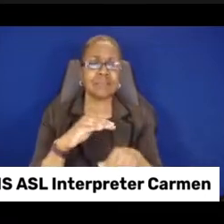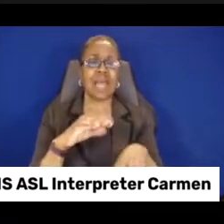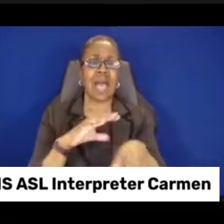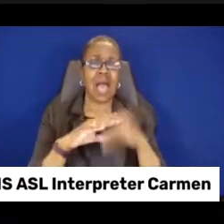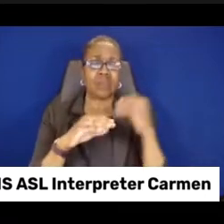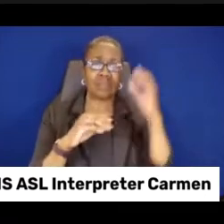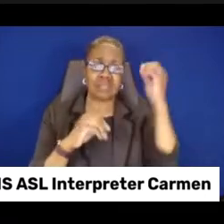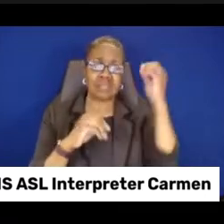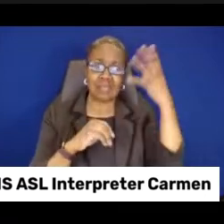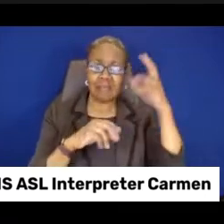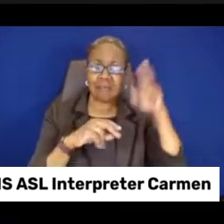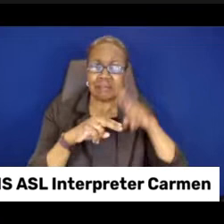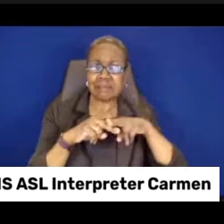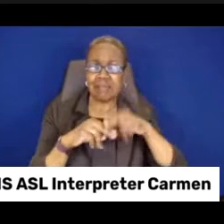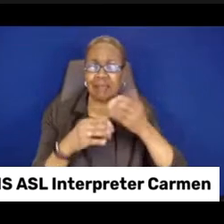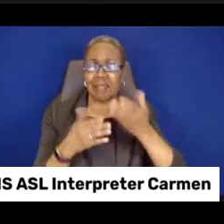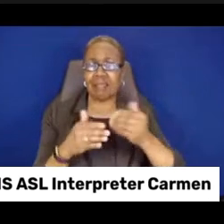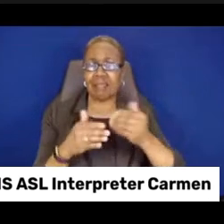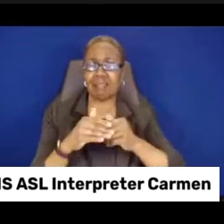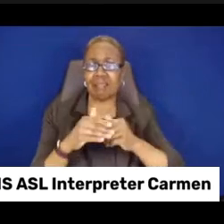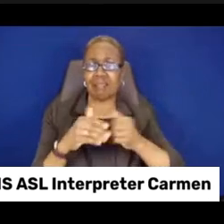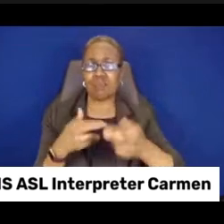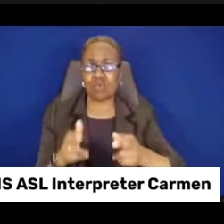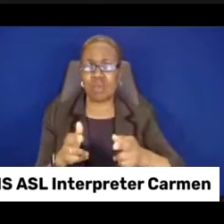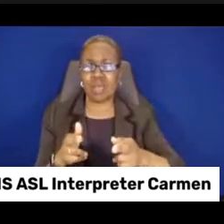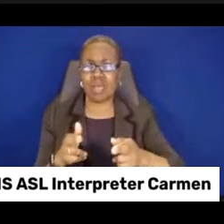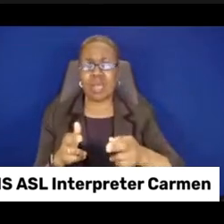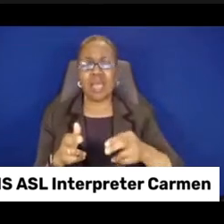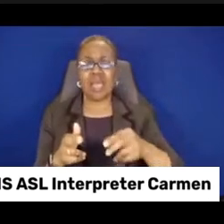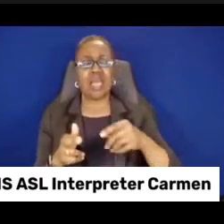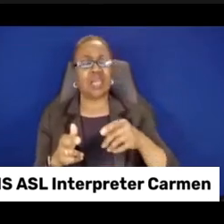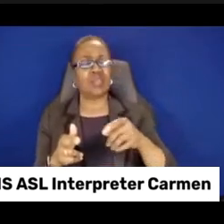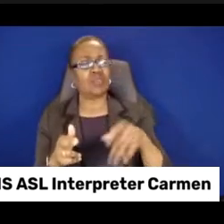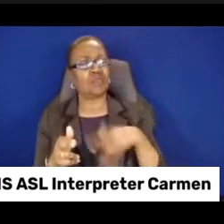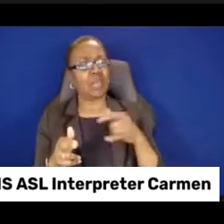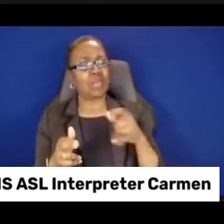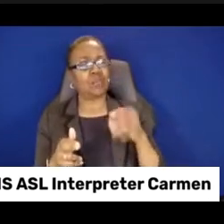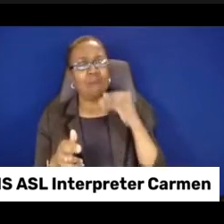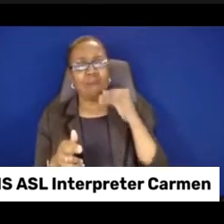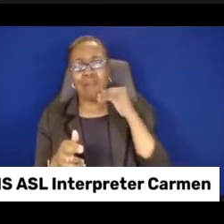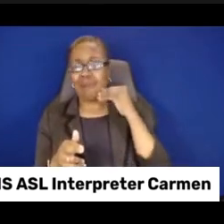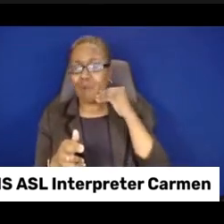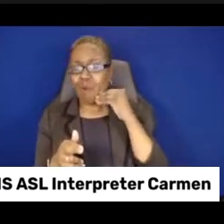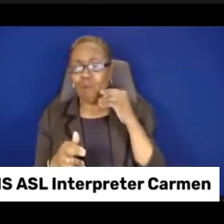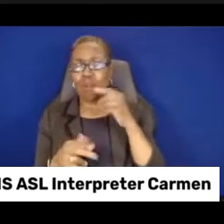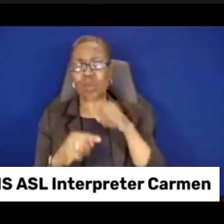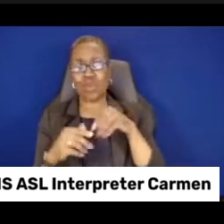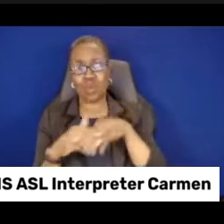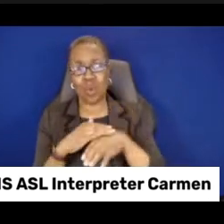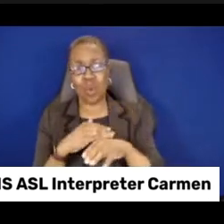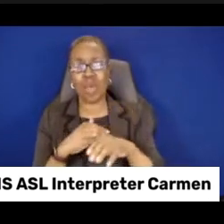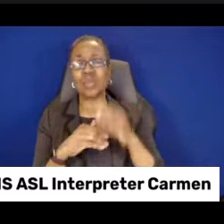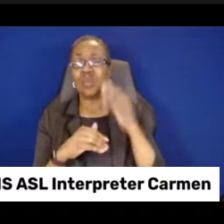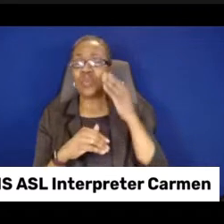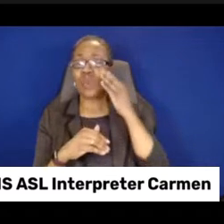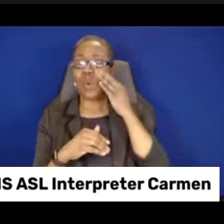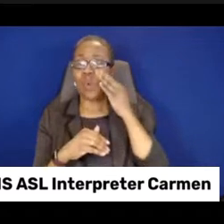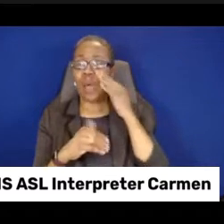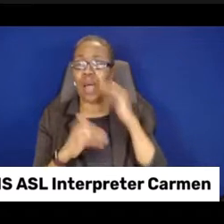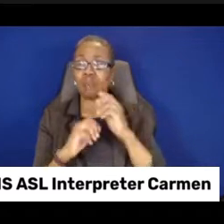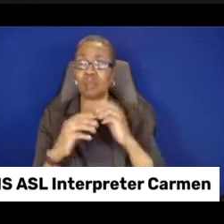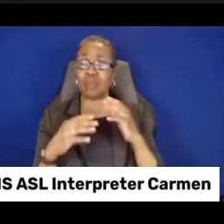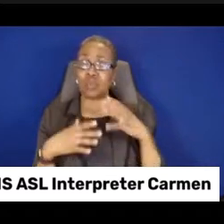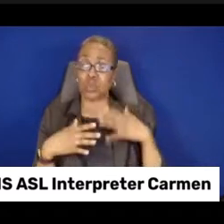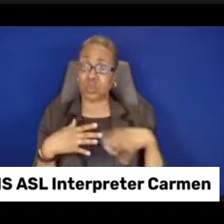in. And it looks like a place where you're at home when you go there. And you can also tell just by the way people dress, and